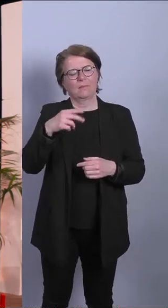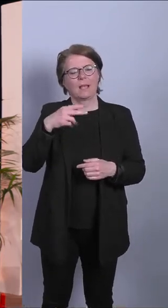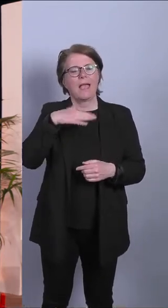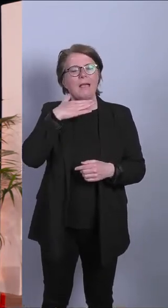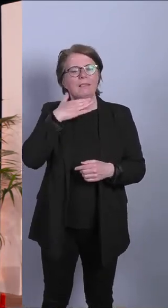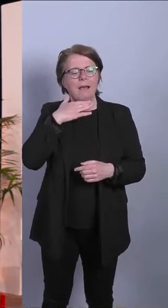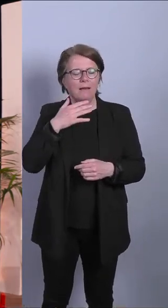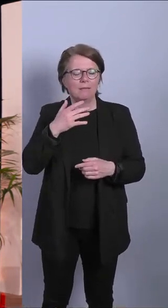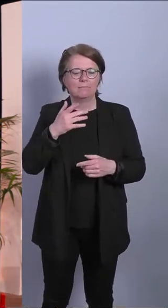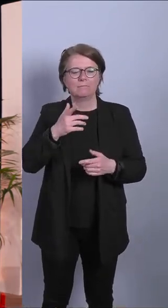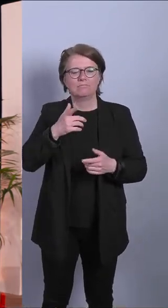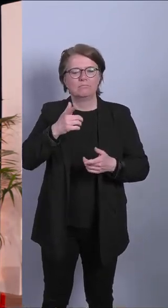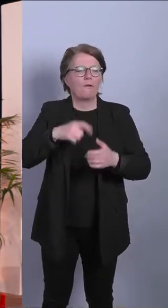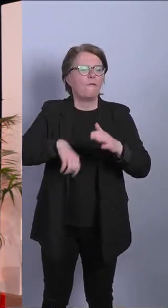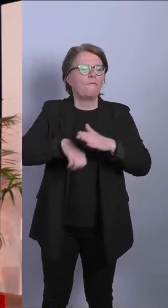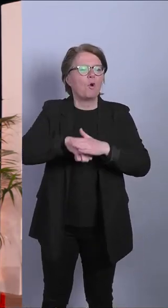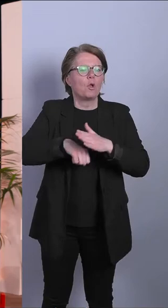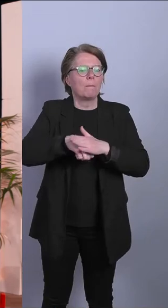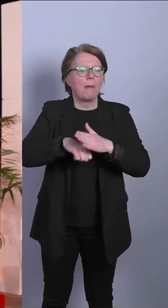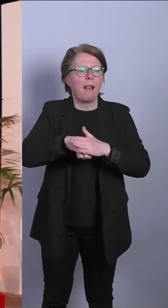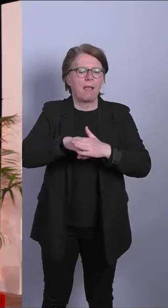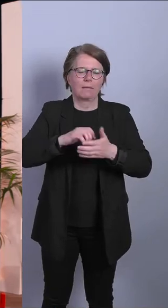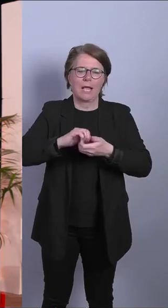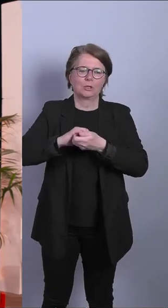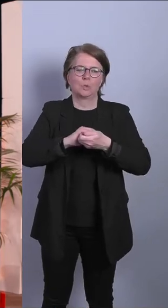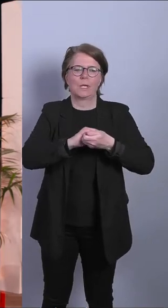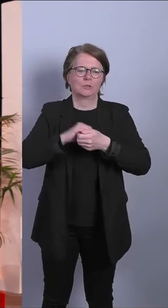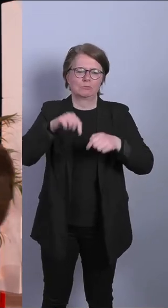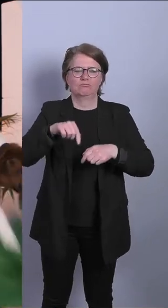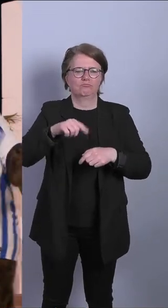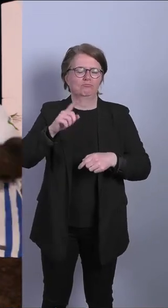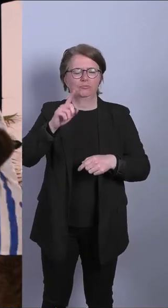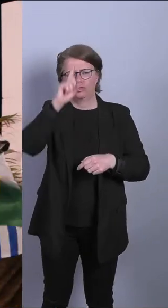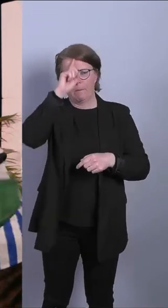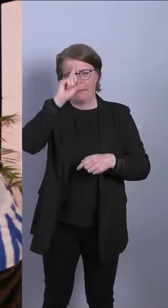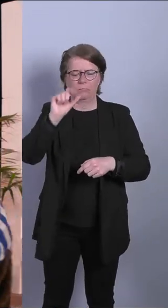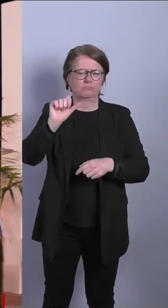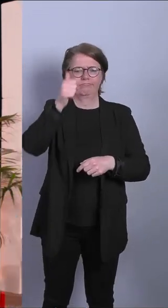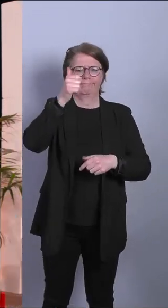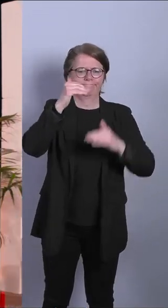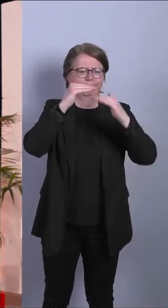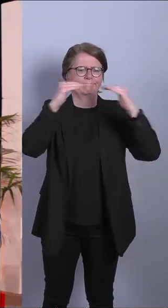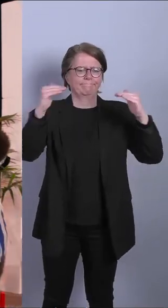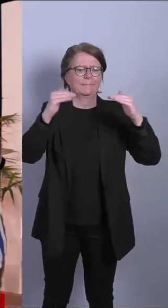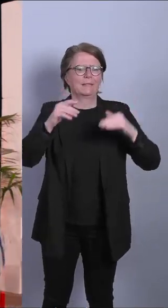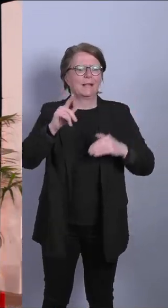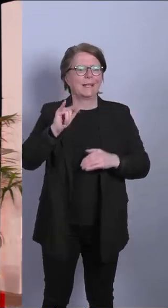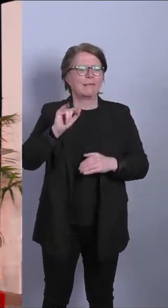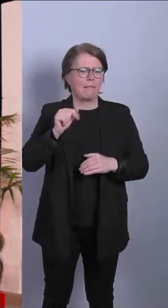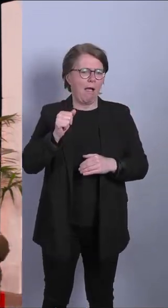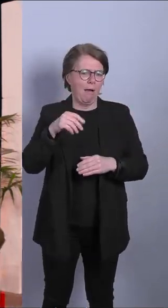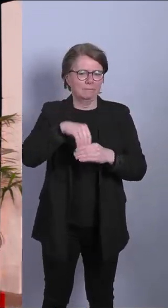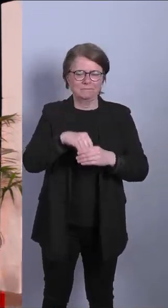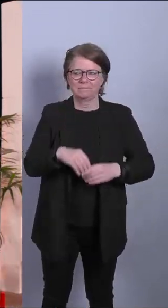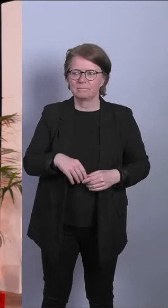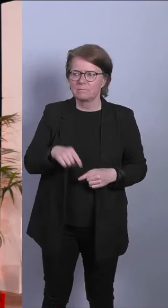clubs, and they are in the Premier League in Germany, Bundesliga. So, and we're volunteers from everywhere, but where are you from?